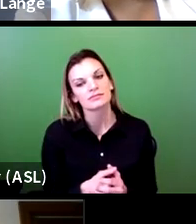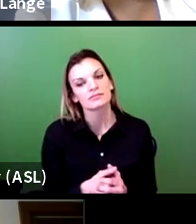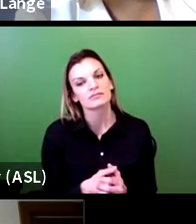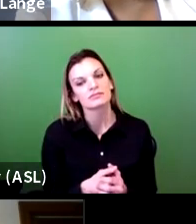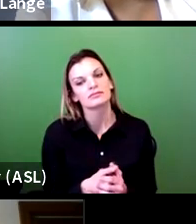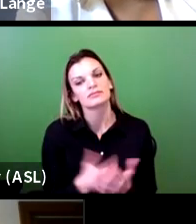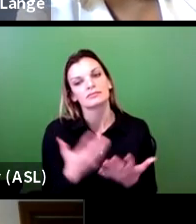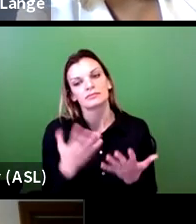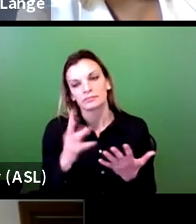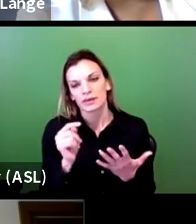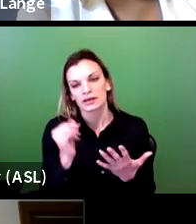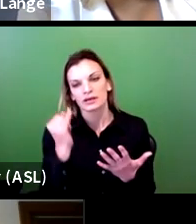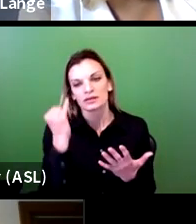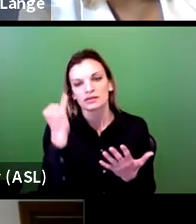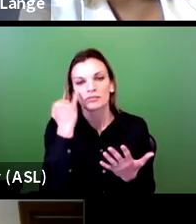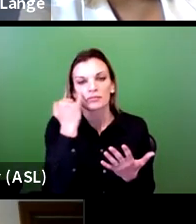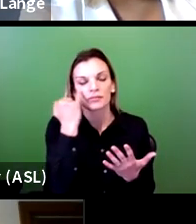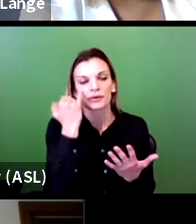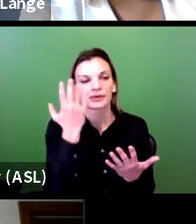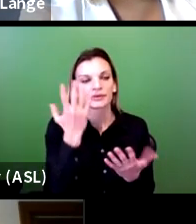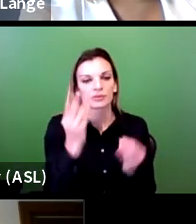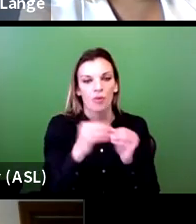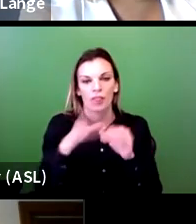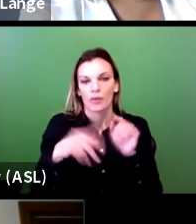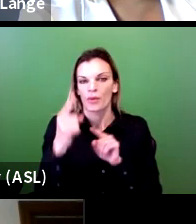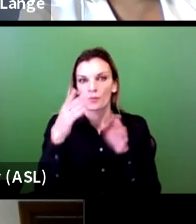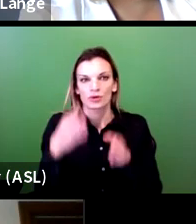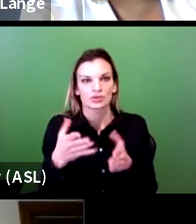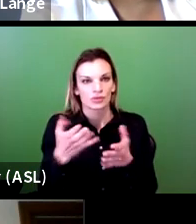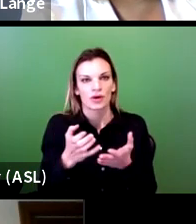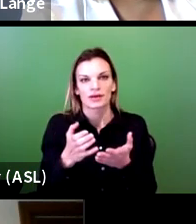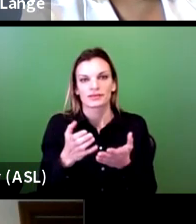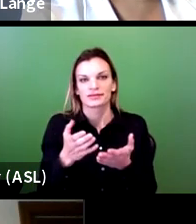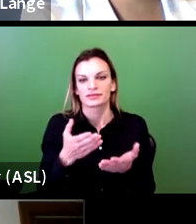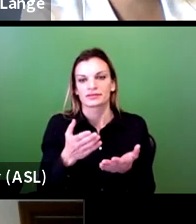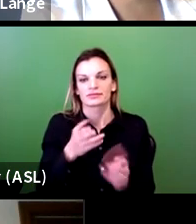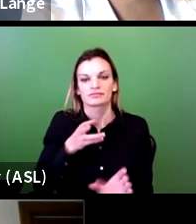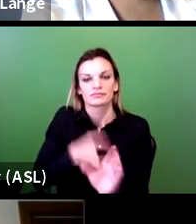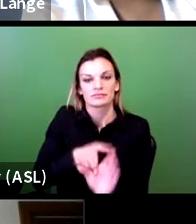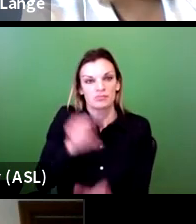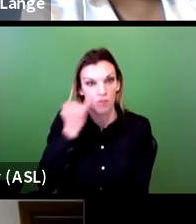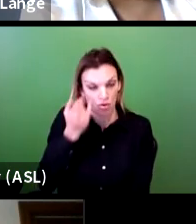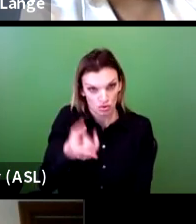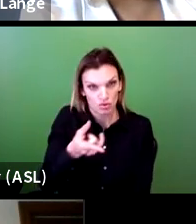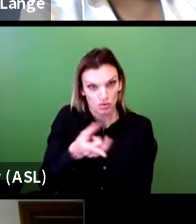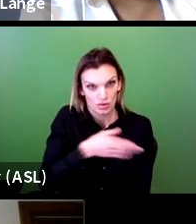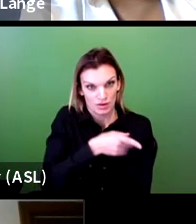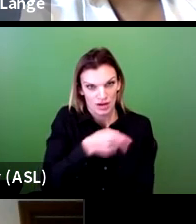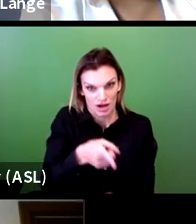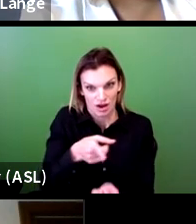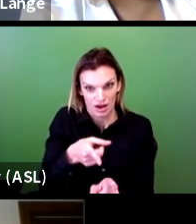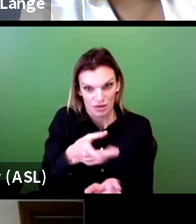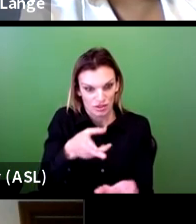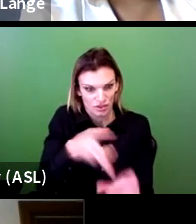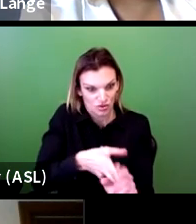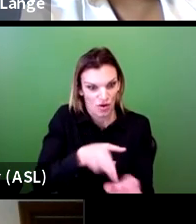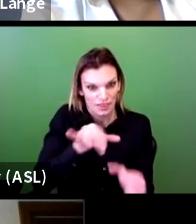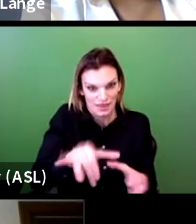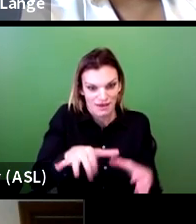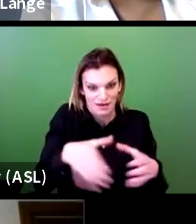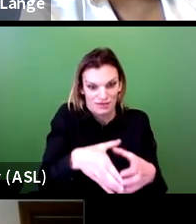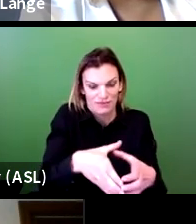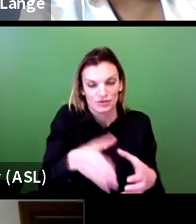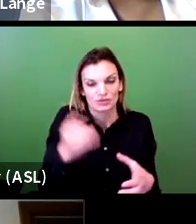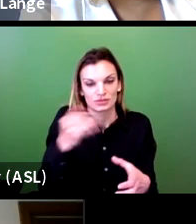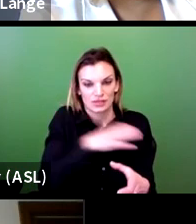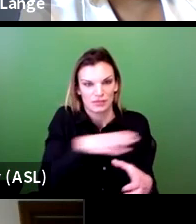caveat saying, like, if more than 1 person wants to be on a commission, what I say, if you're on one, you can't be on another one unless no one else really wants to